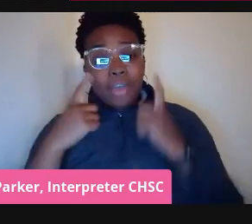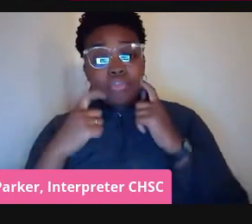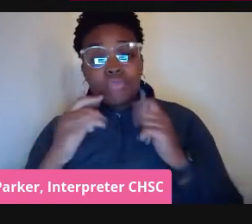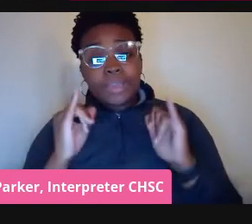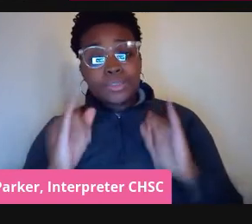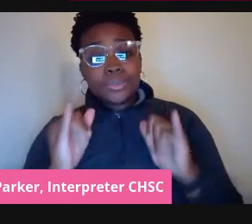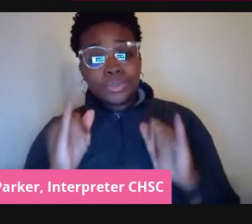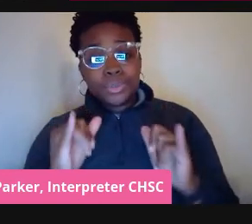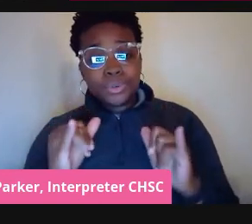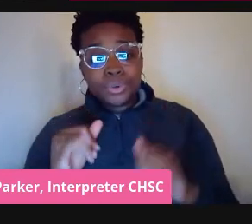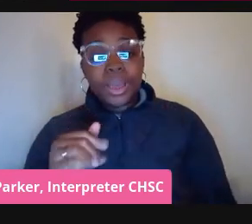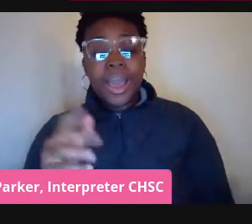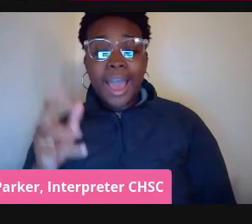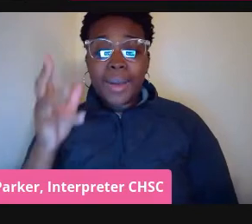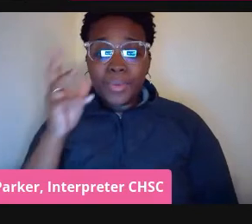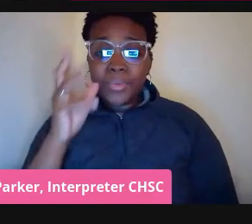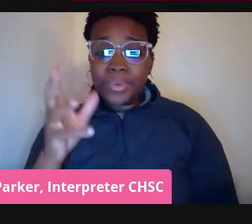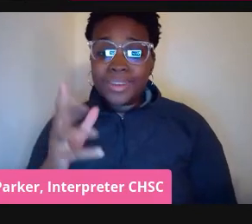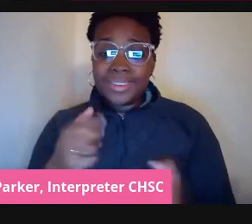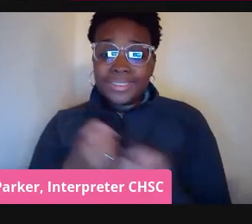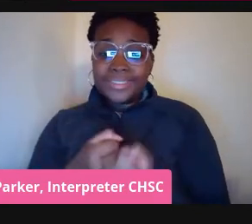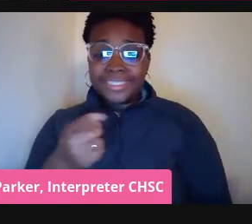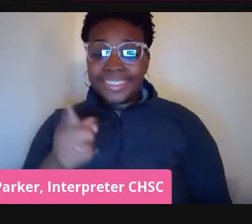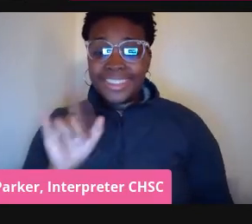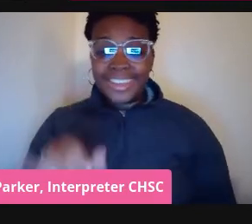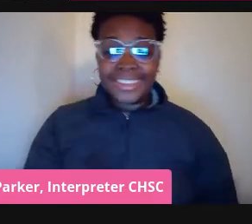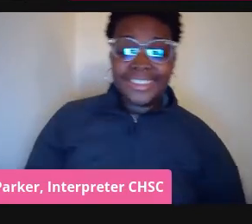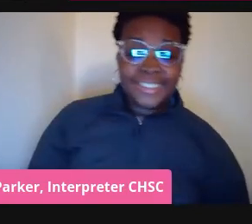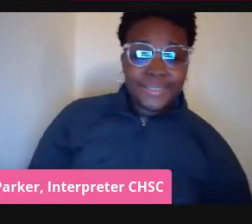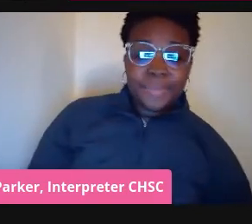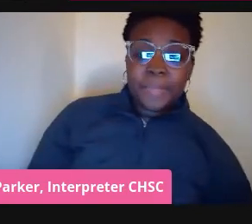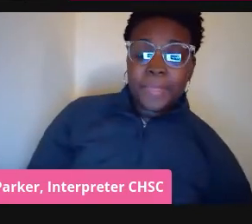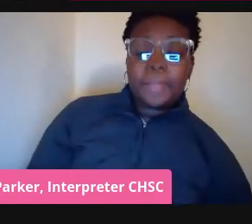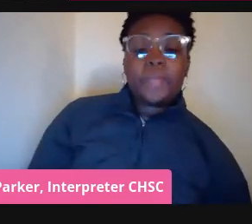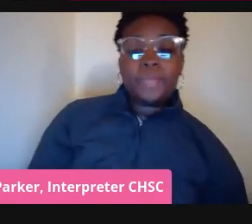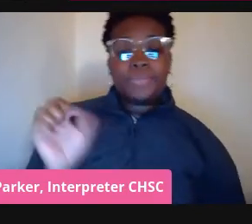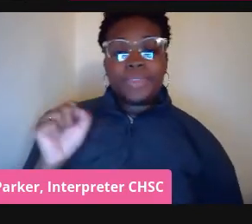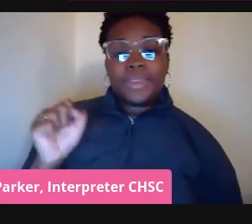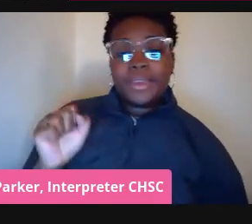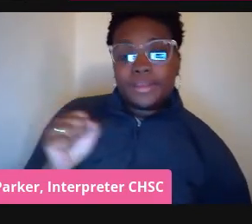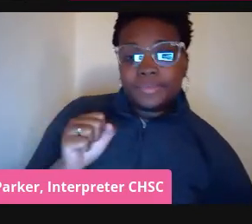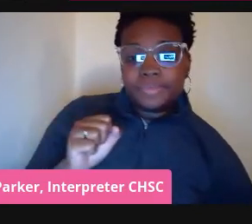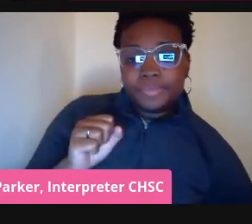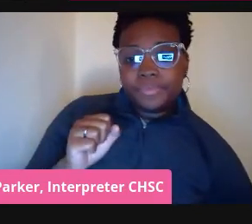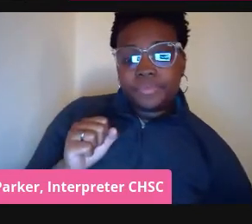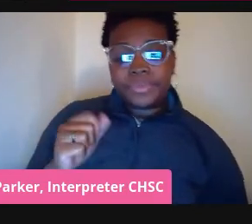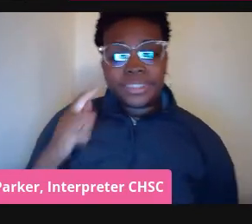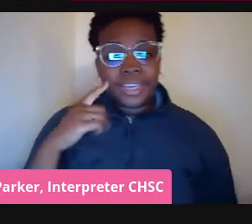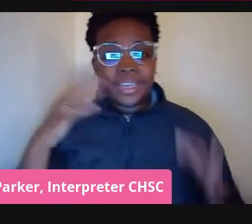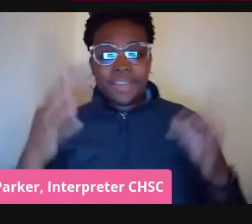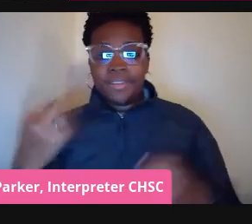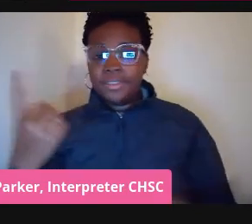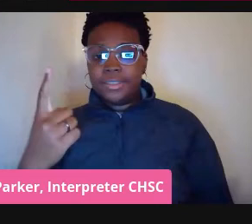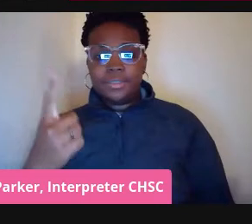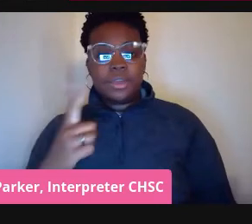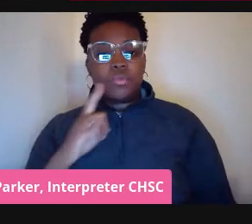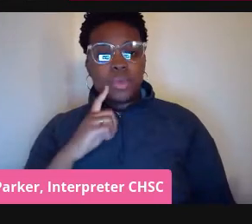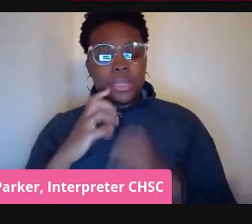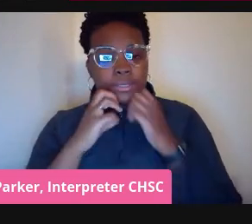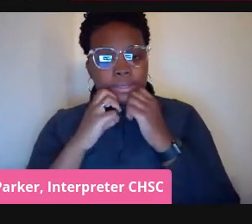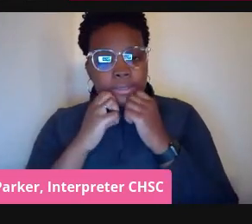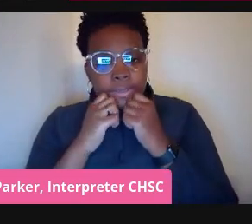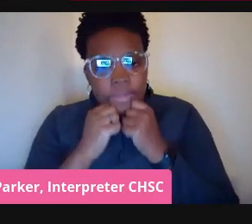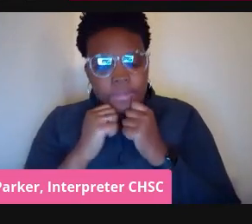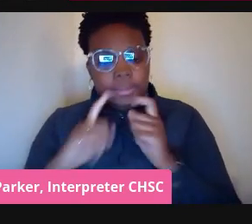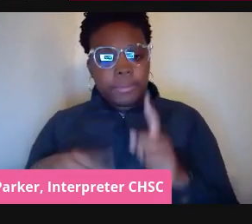back on that. But no, it's definitely something that that I'm so very passionate about. You know,